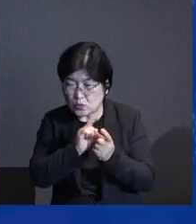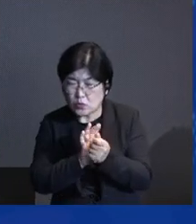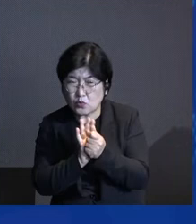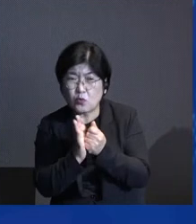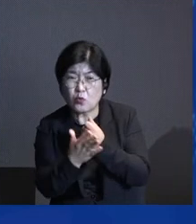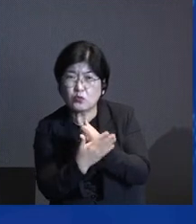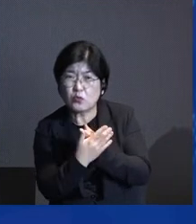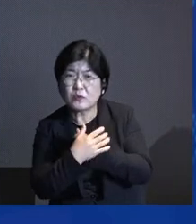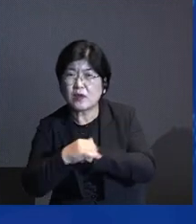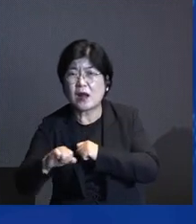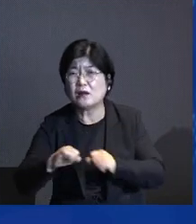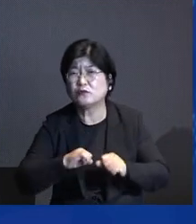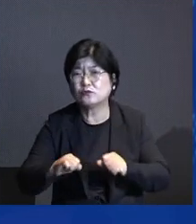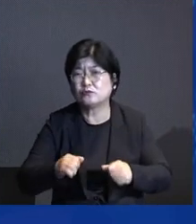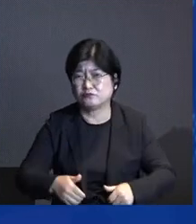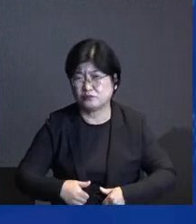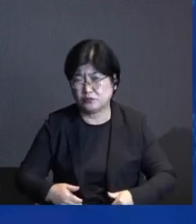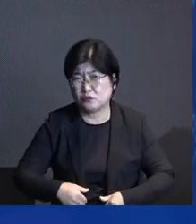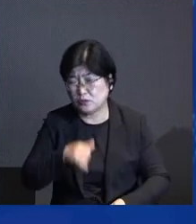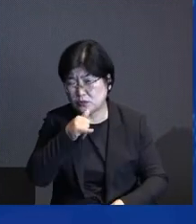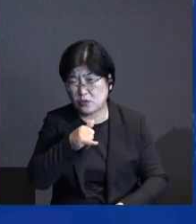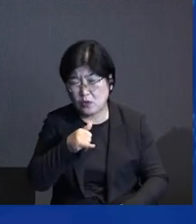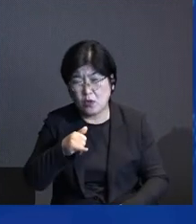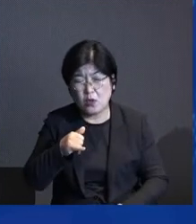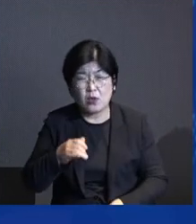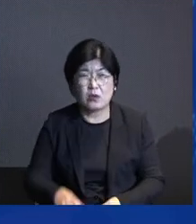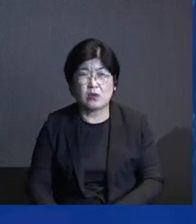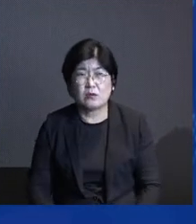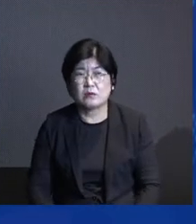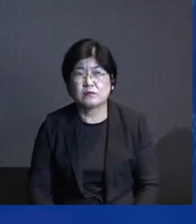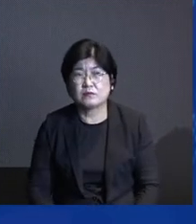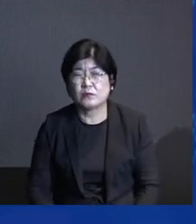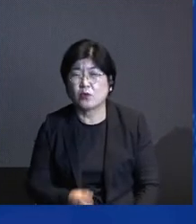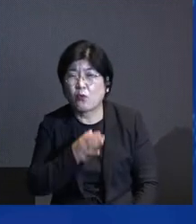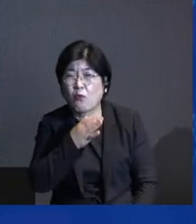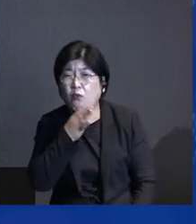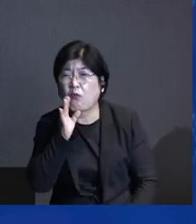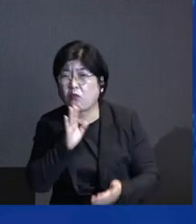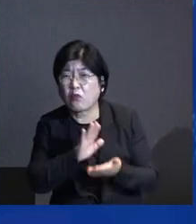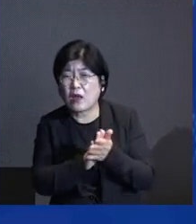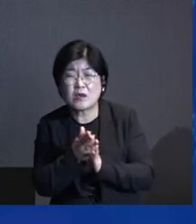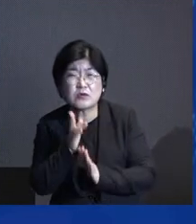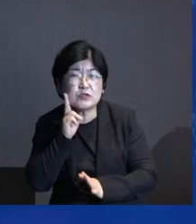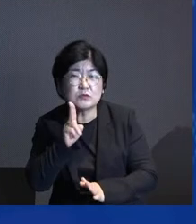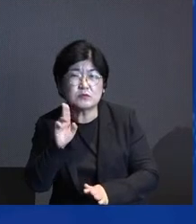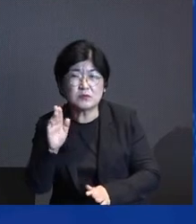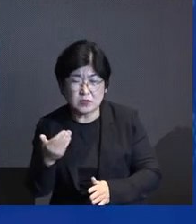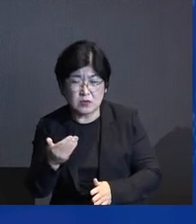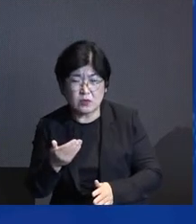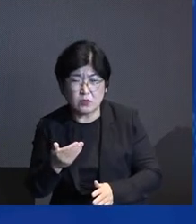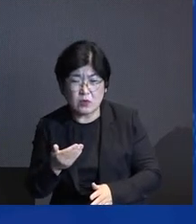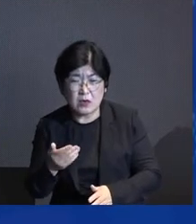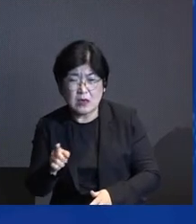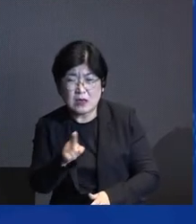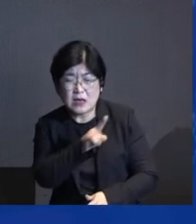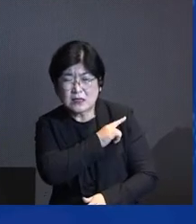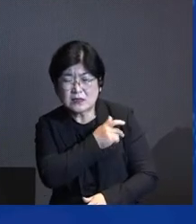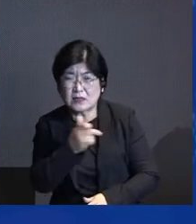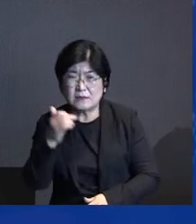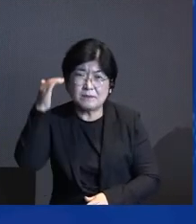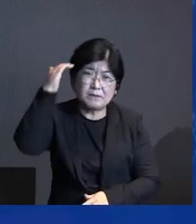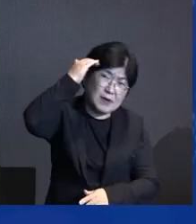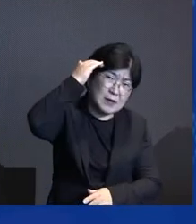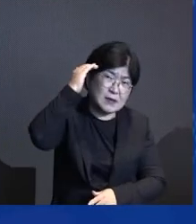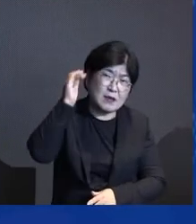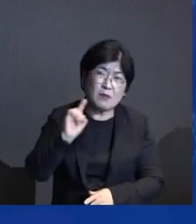should be initiated. In this regard, a key obstacle against active aging